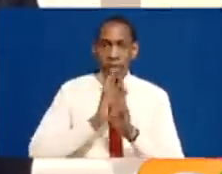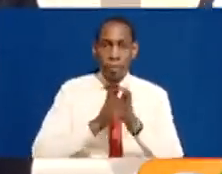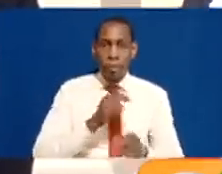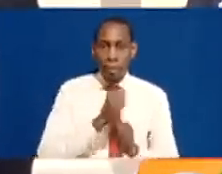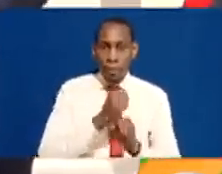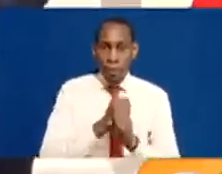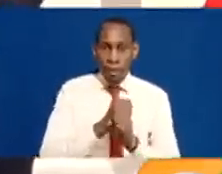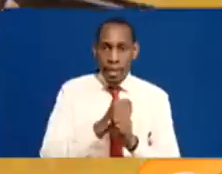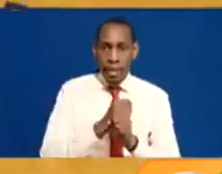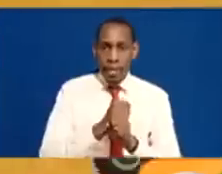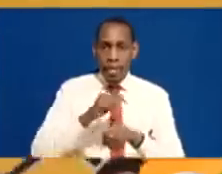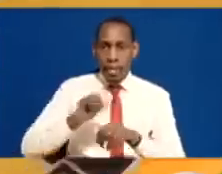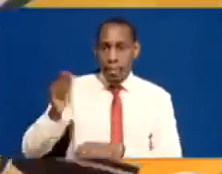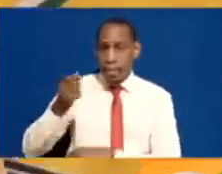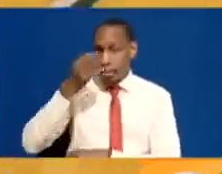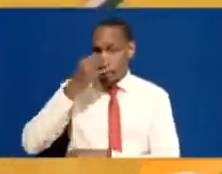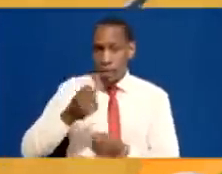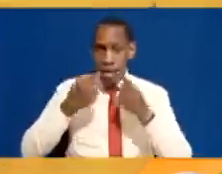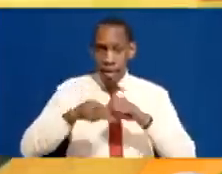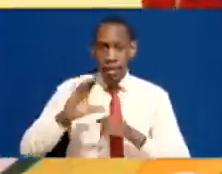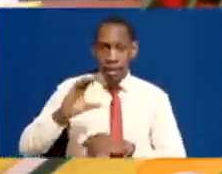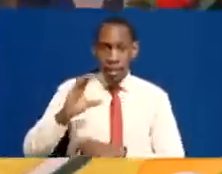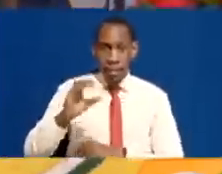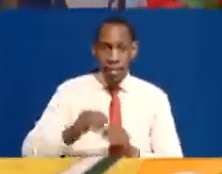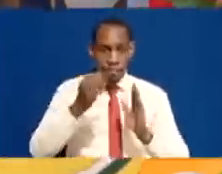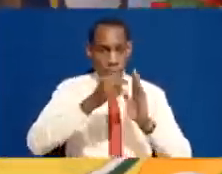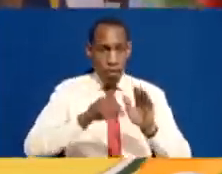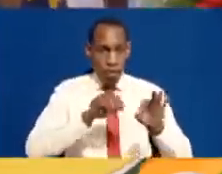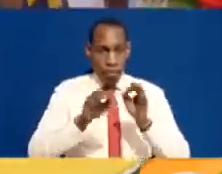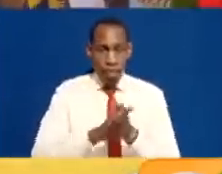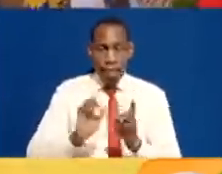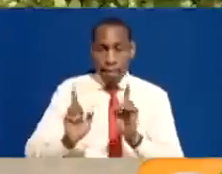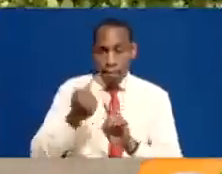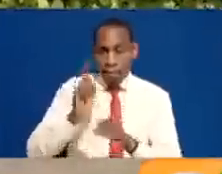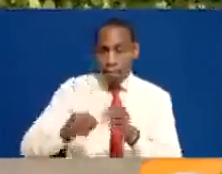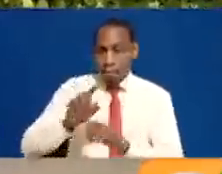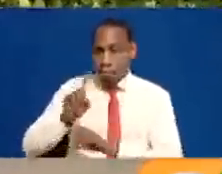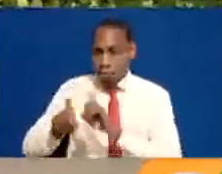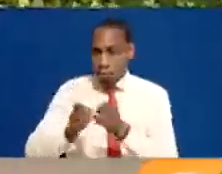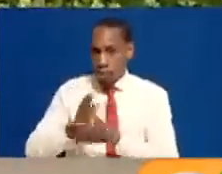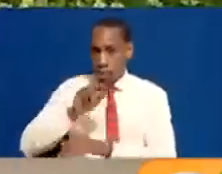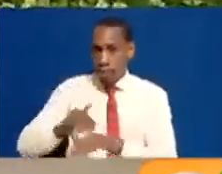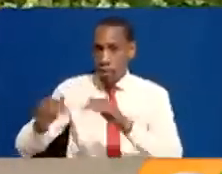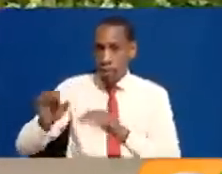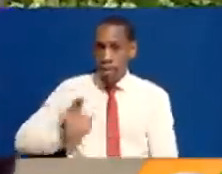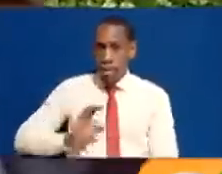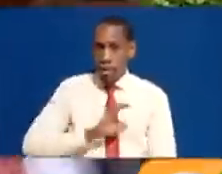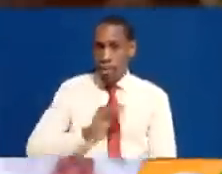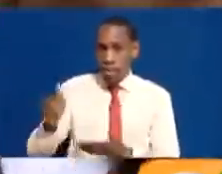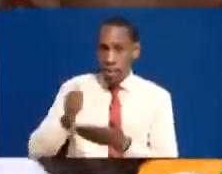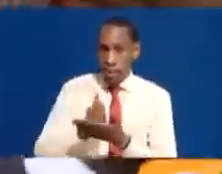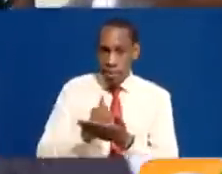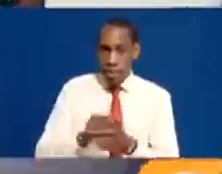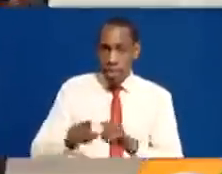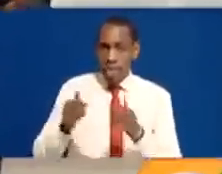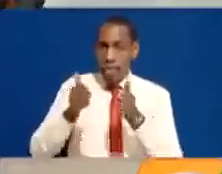to duty. Once President Ruto names his cabinet nominees, they will be subjected to vetting by the National Assembly's Committee on Appointments,